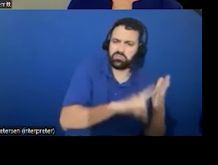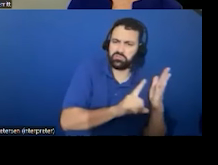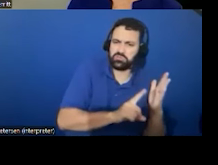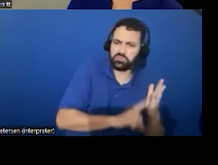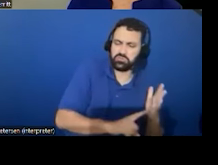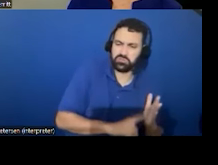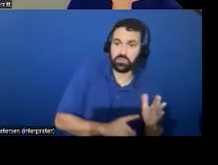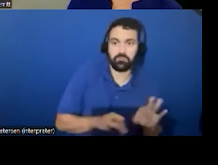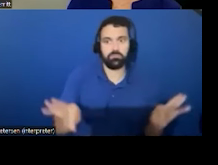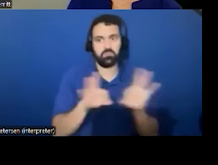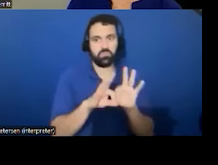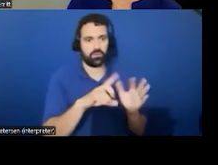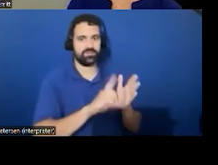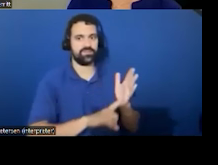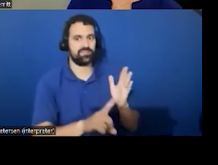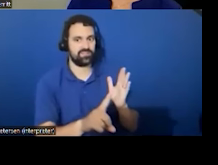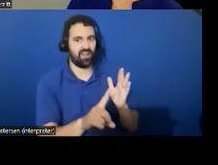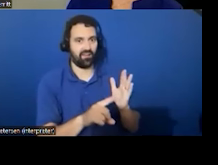take a closer look at it.